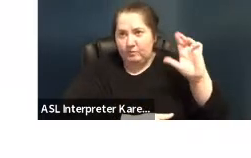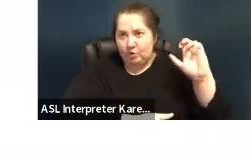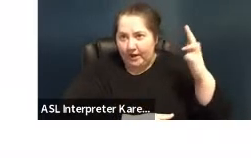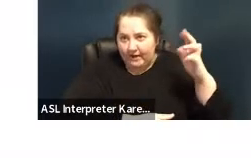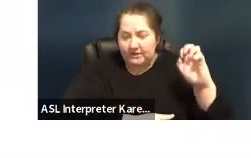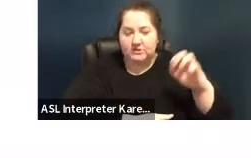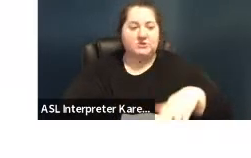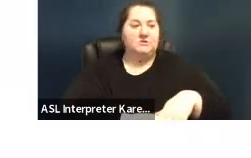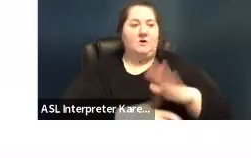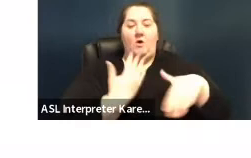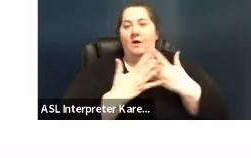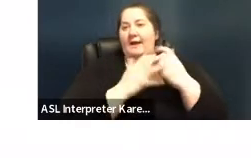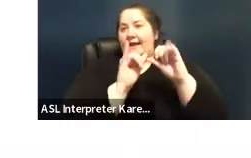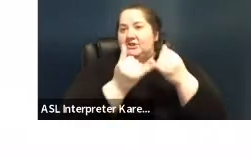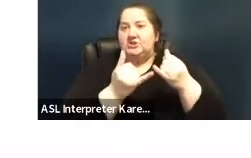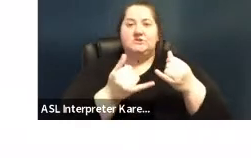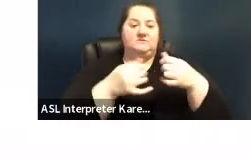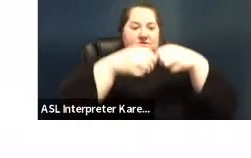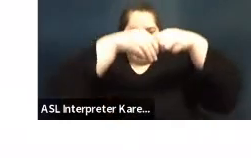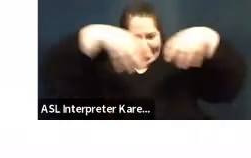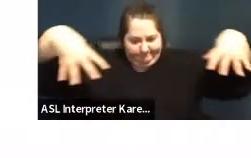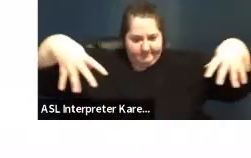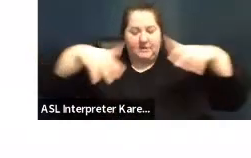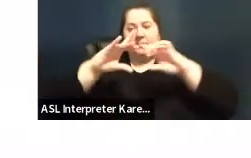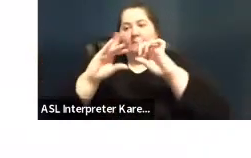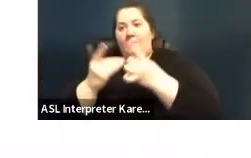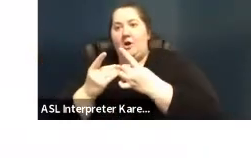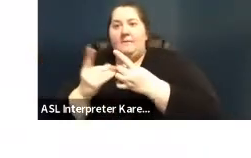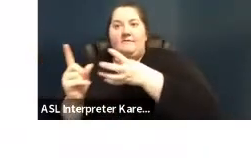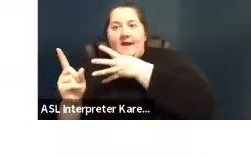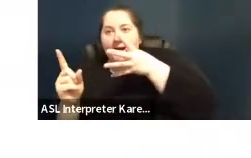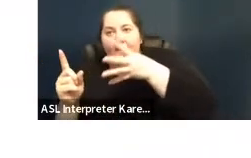agencies from the Department of Agriculture all the way down to